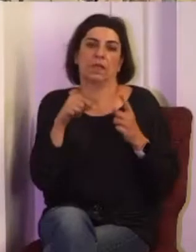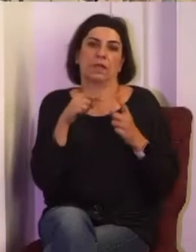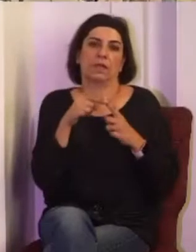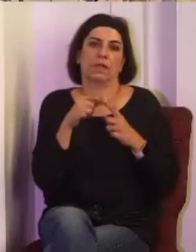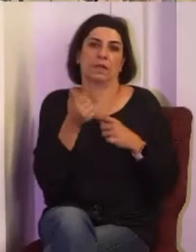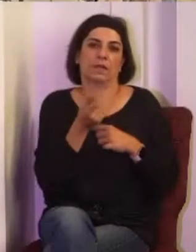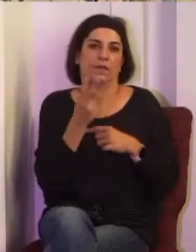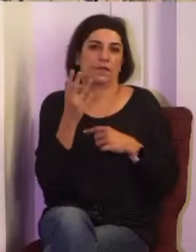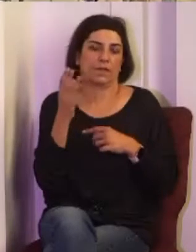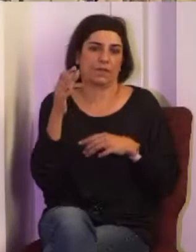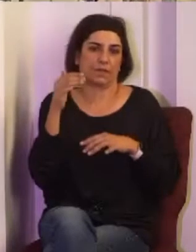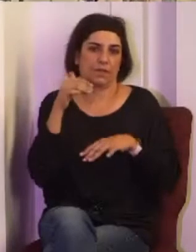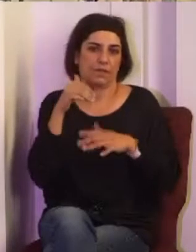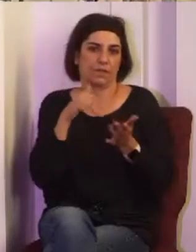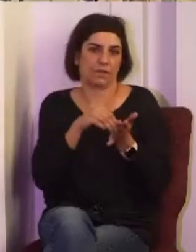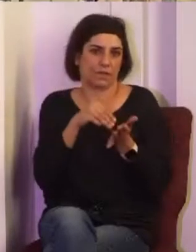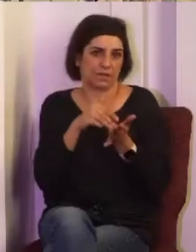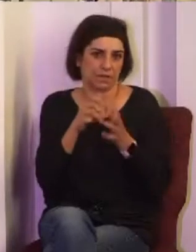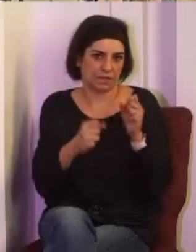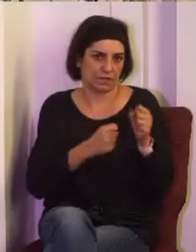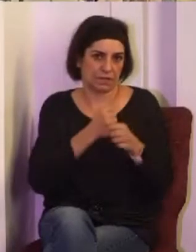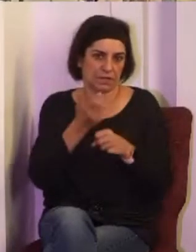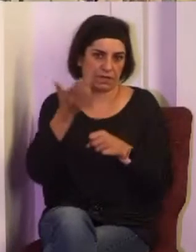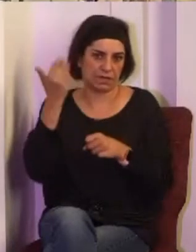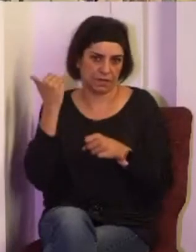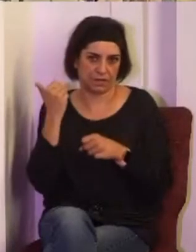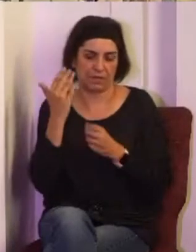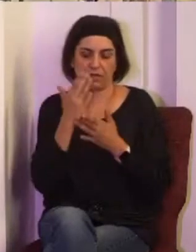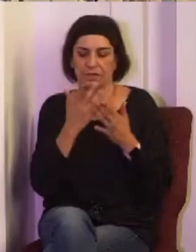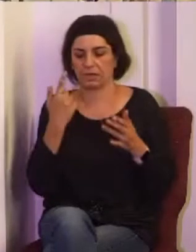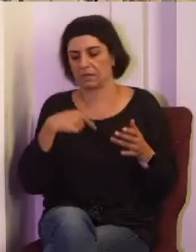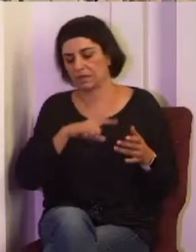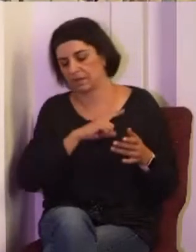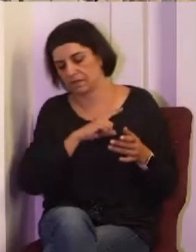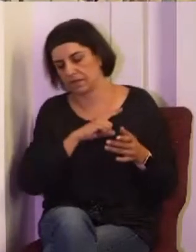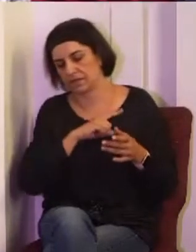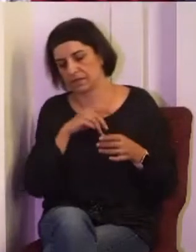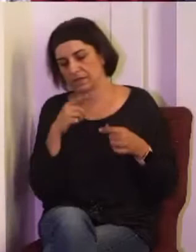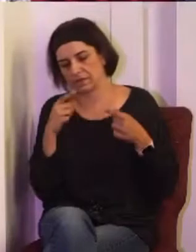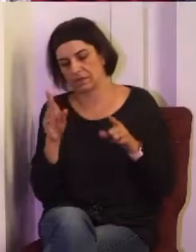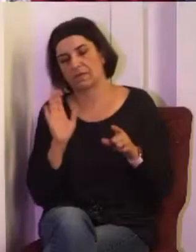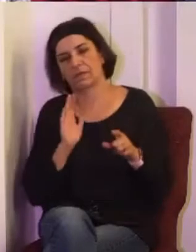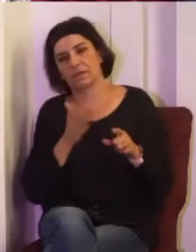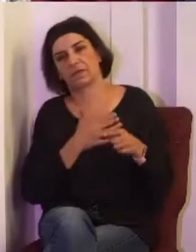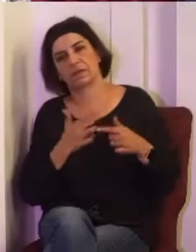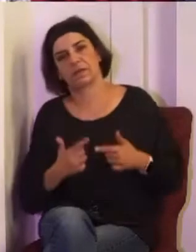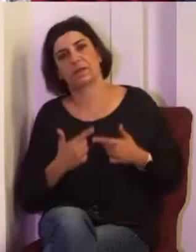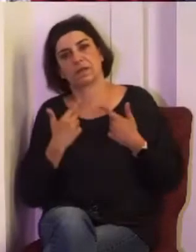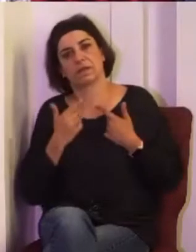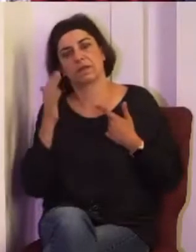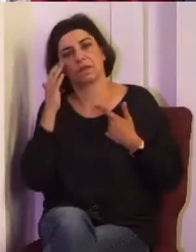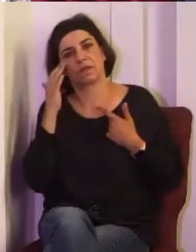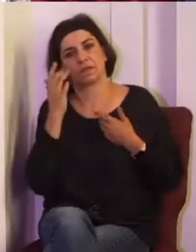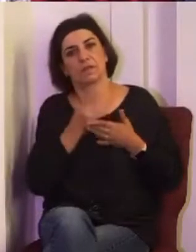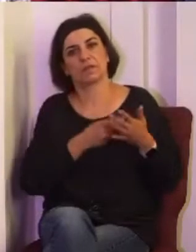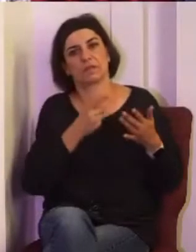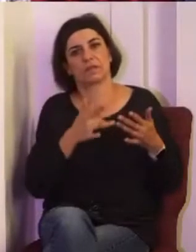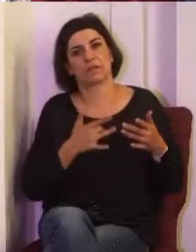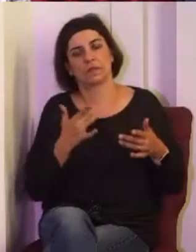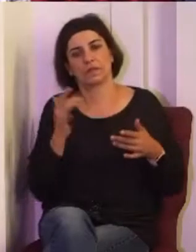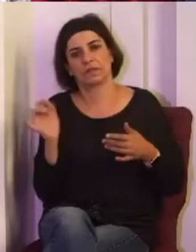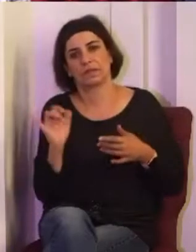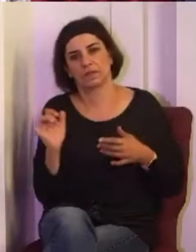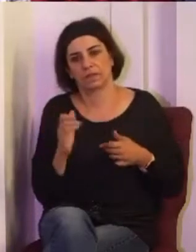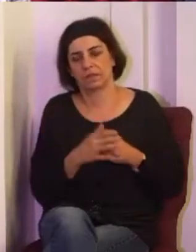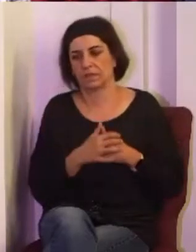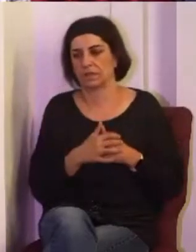ago. I think some of us in our lifetimes know what that feels like. They thought they'd have a better standing in the eyes of the nations around